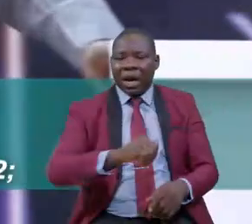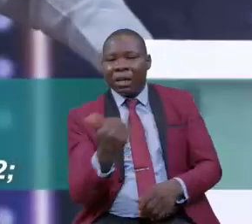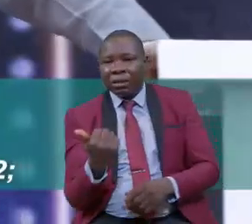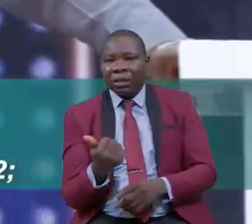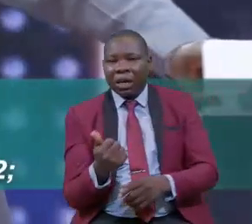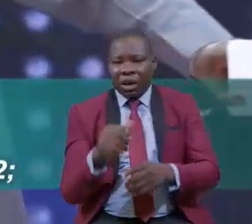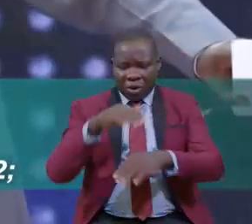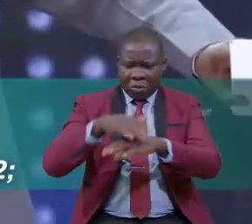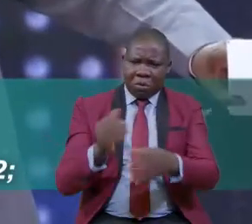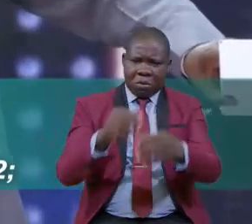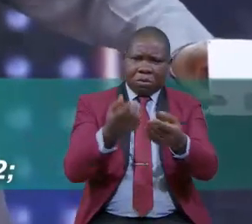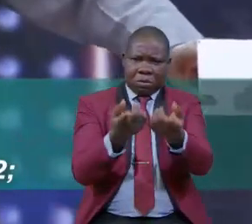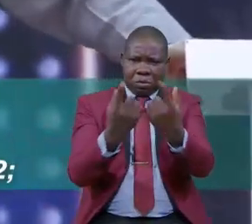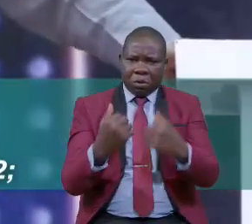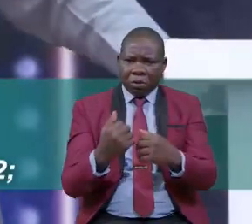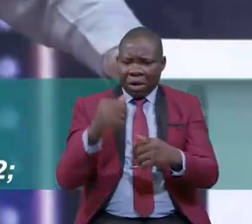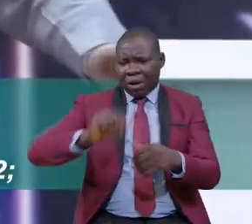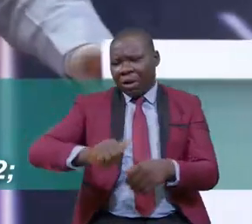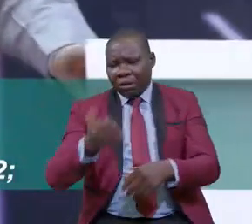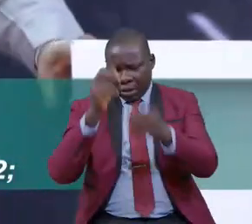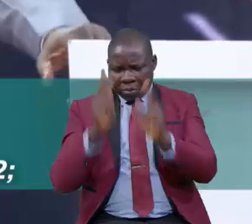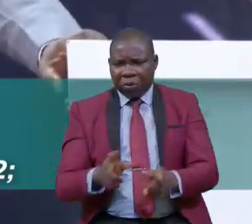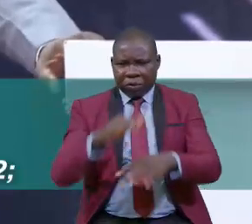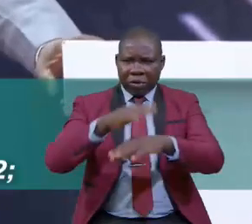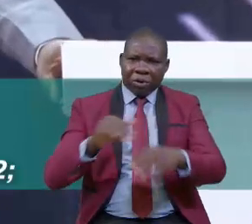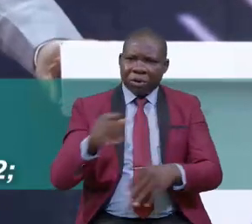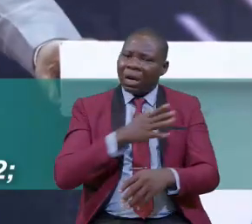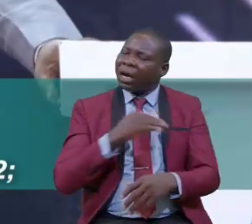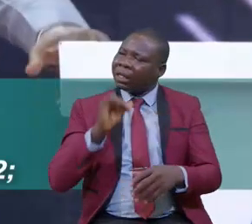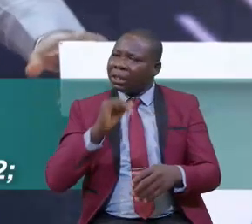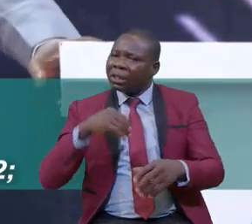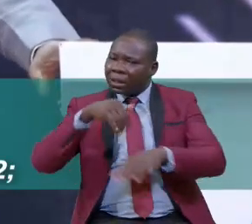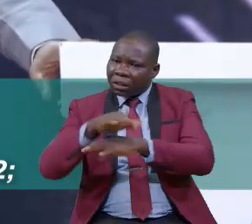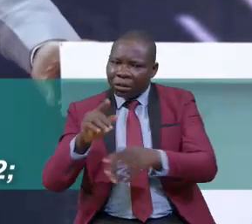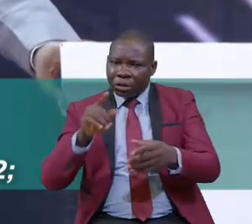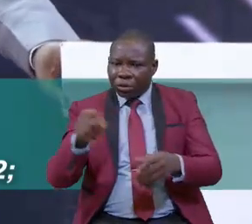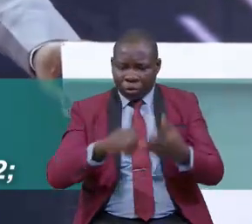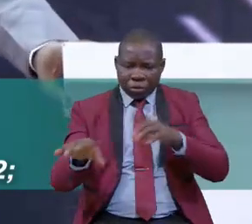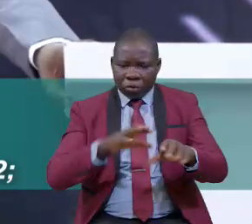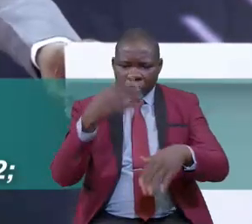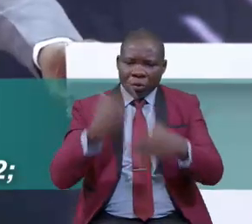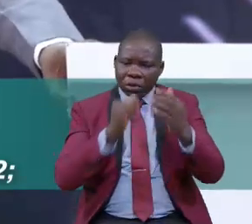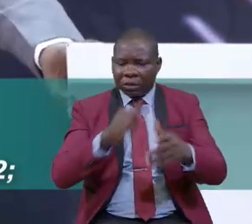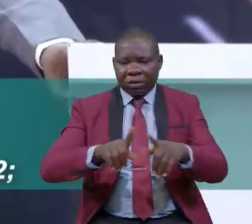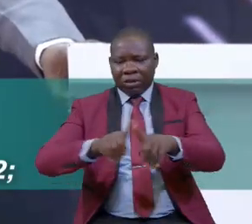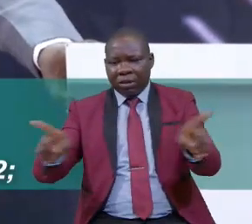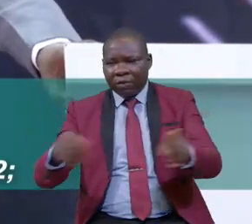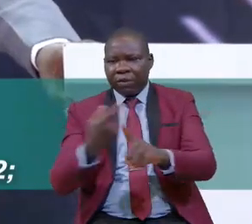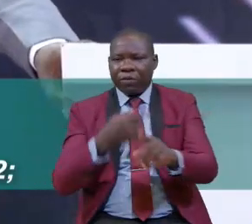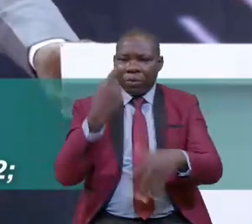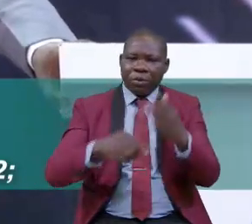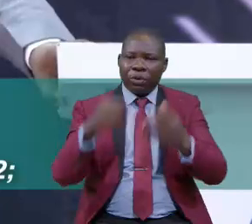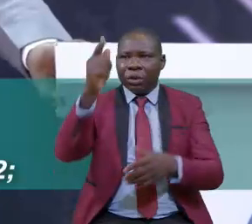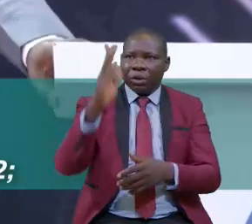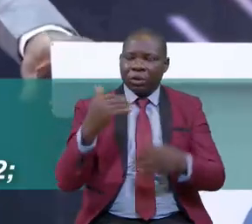and it's different from what God has called you to. Say, thank you very much. It's something good and something great, but I have a